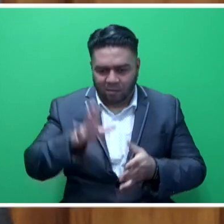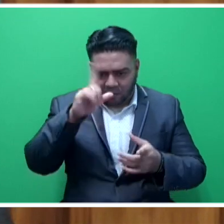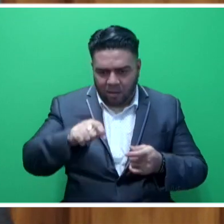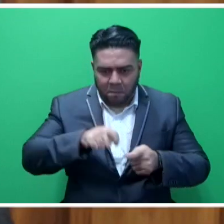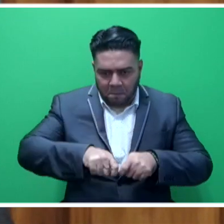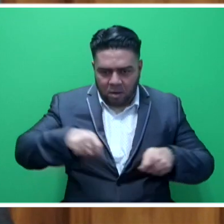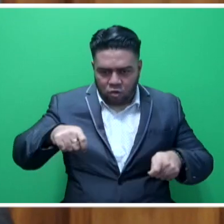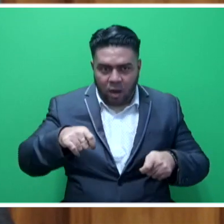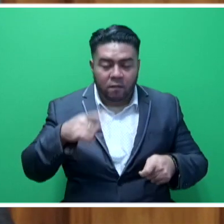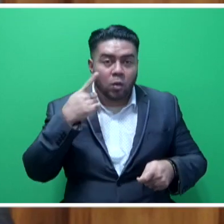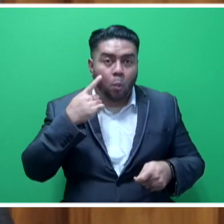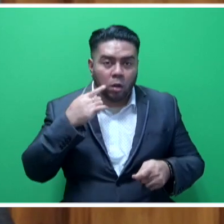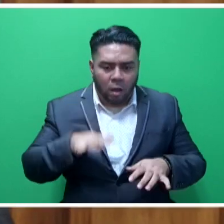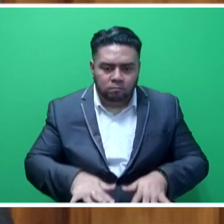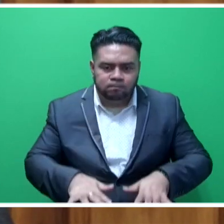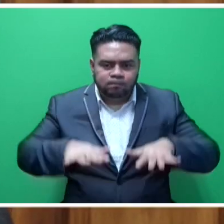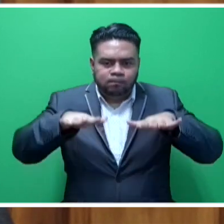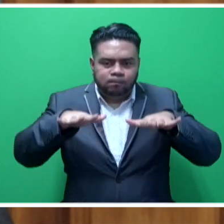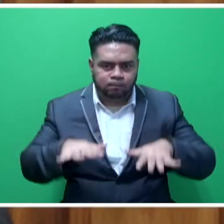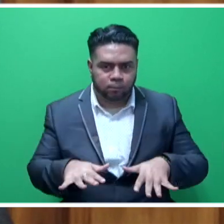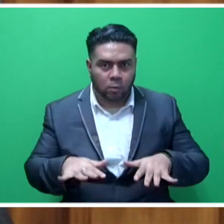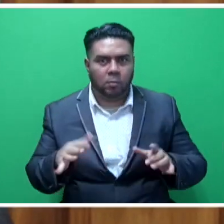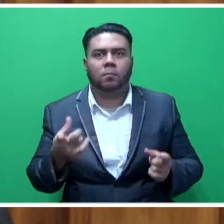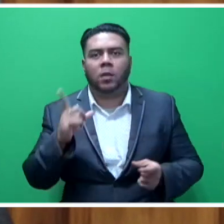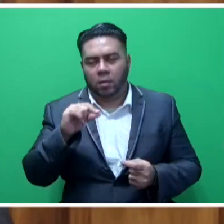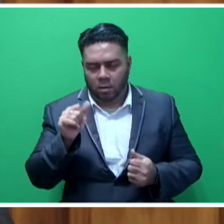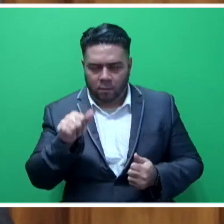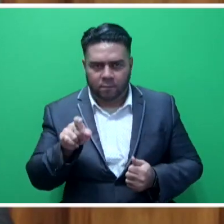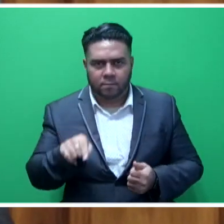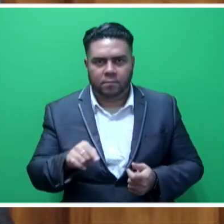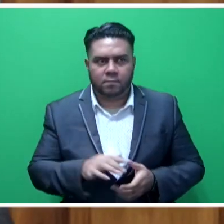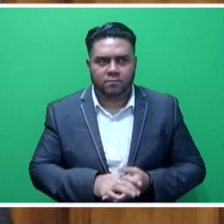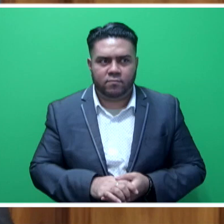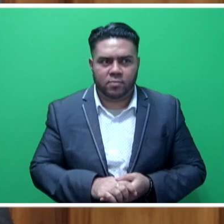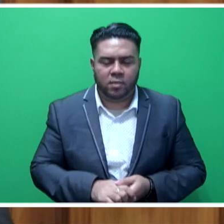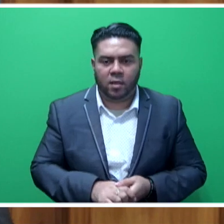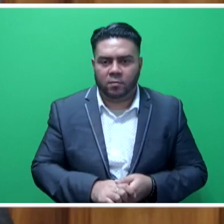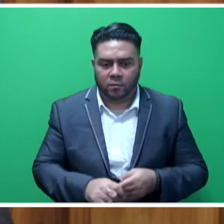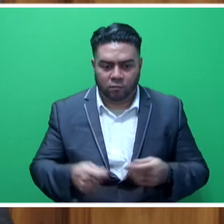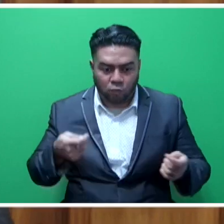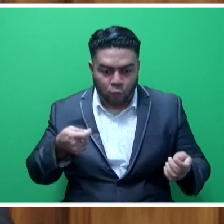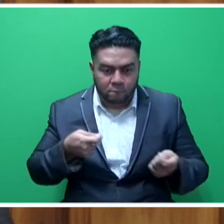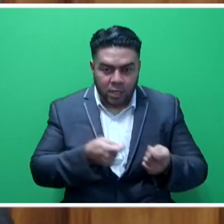the water goes up or down. Those were the only things that they had. And they had to feed that in.